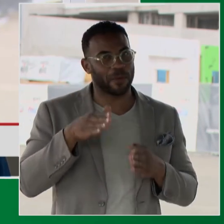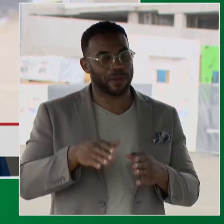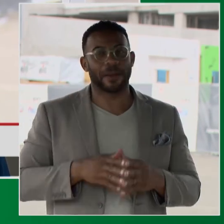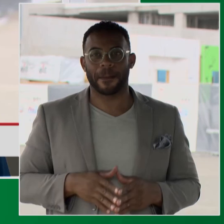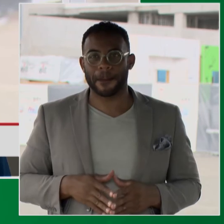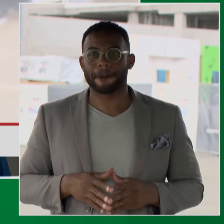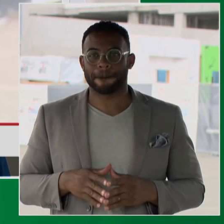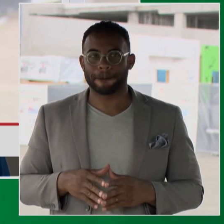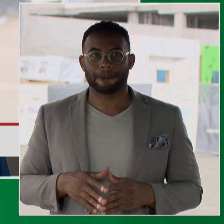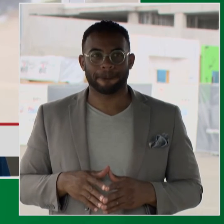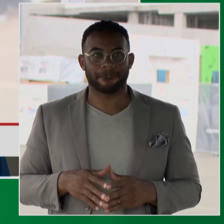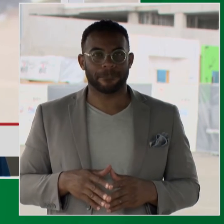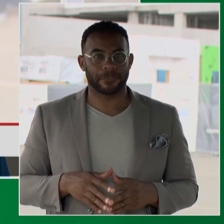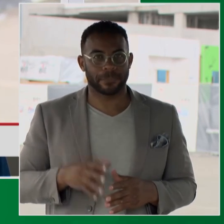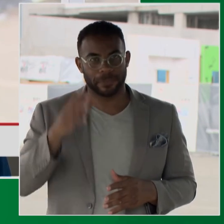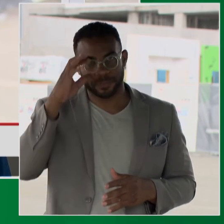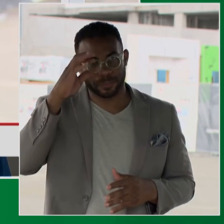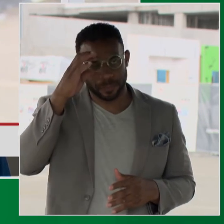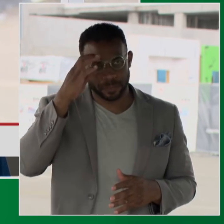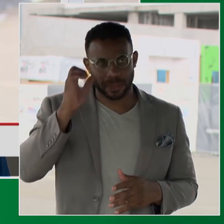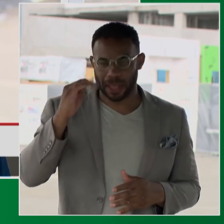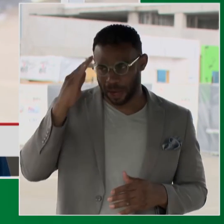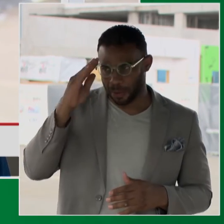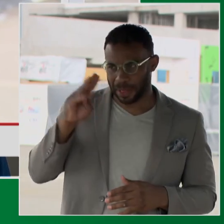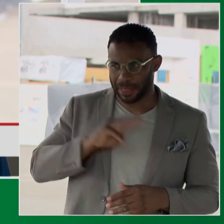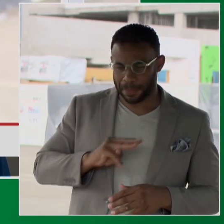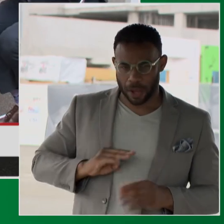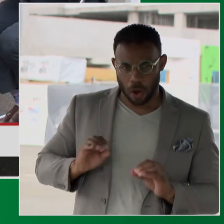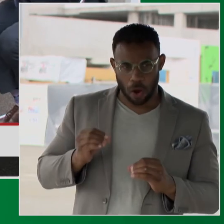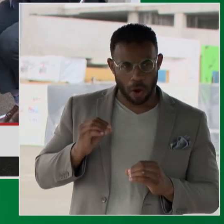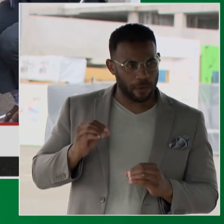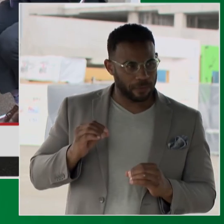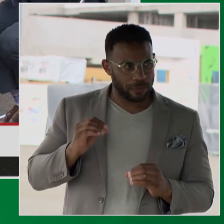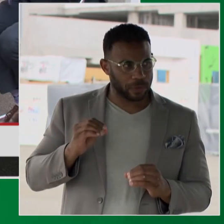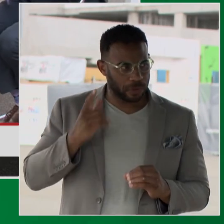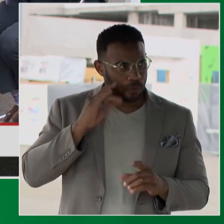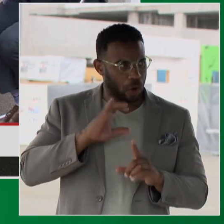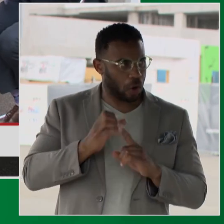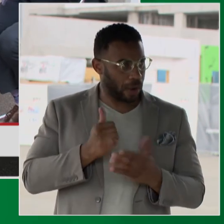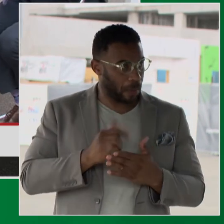regard in many of those bids. And I know the Mayor's Office of Nightlife and Culture is going to help